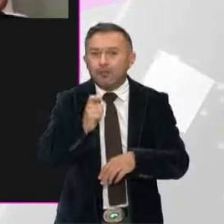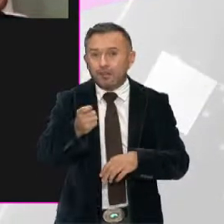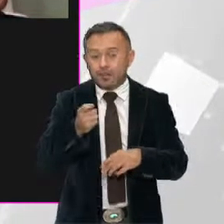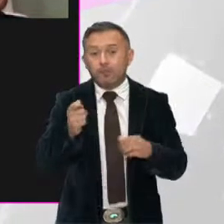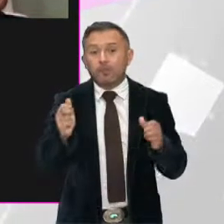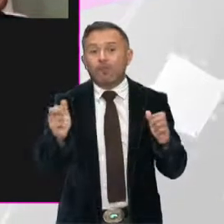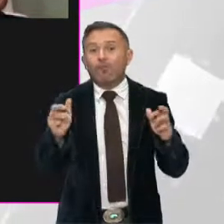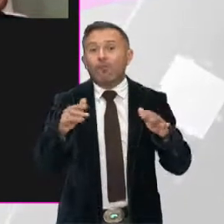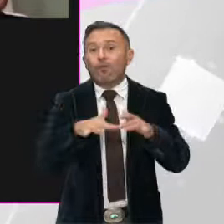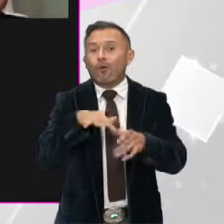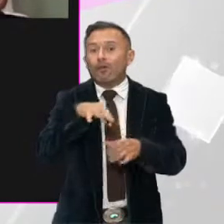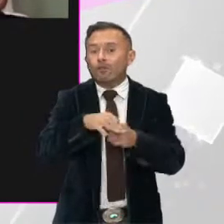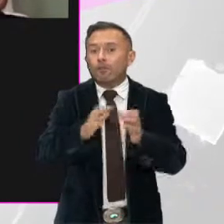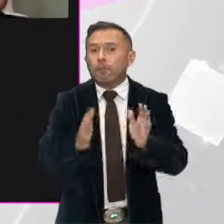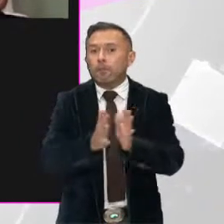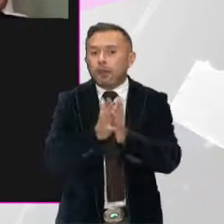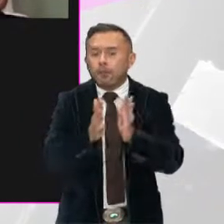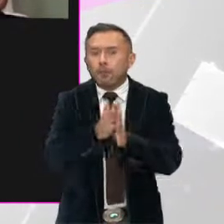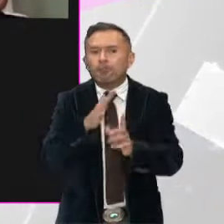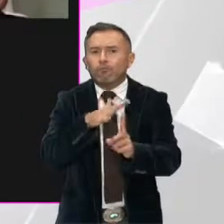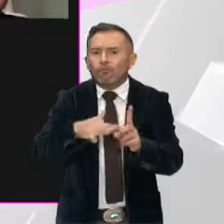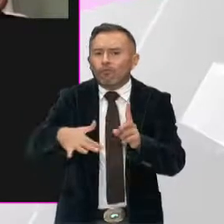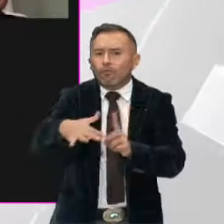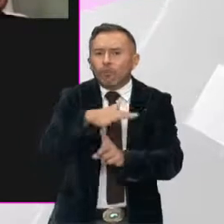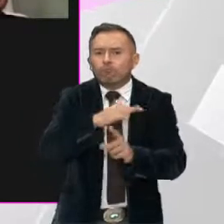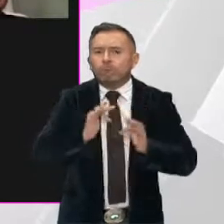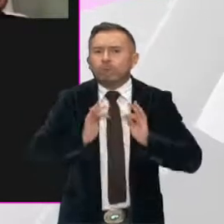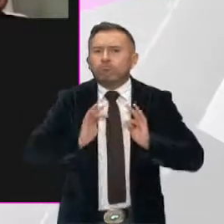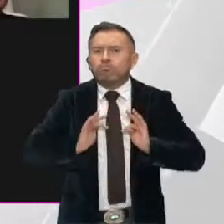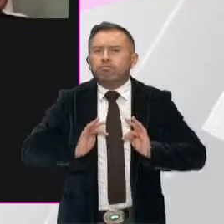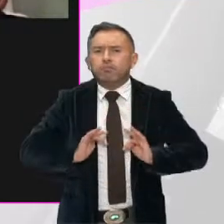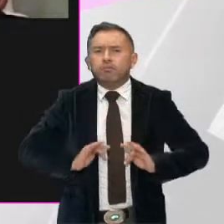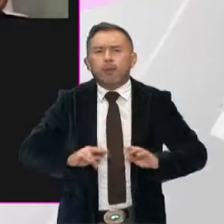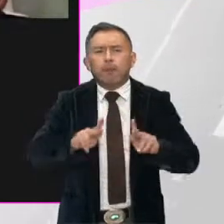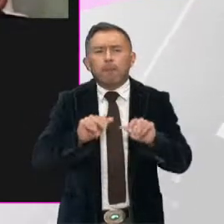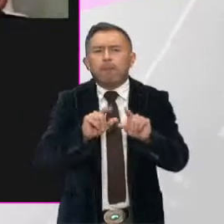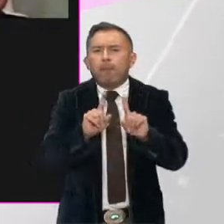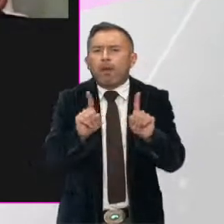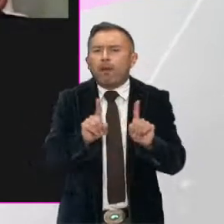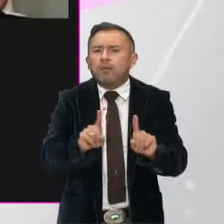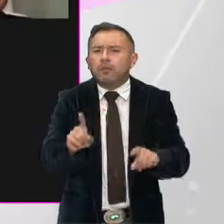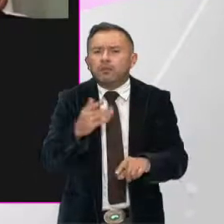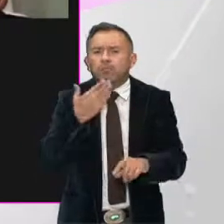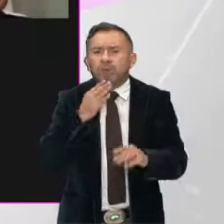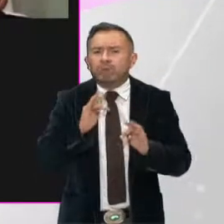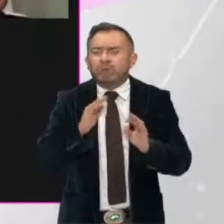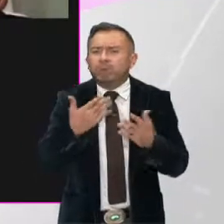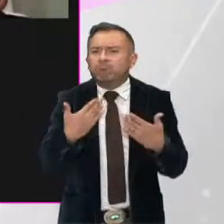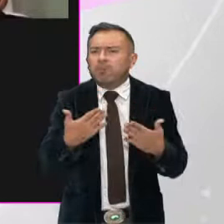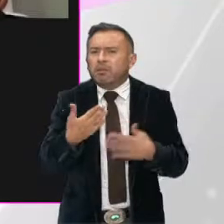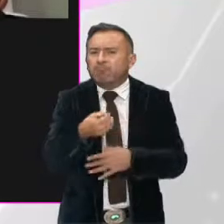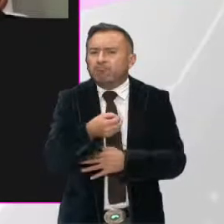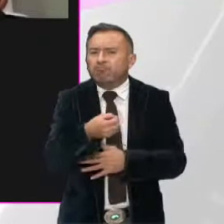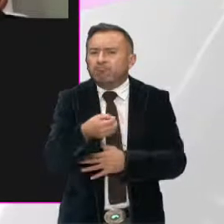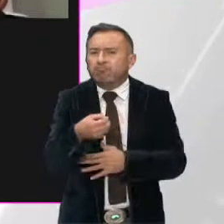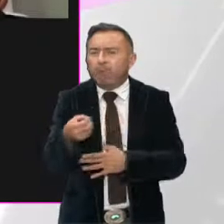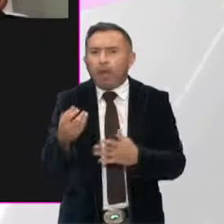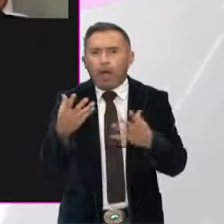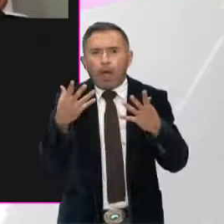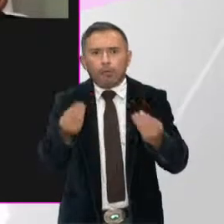the electoral participation was attained peacefully,